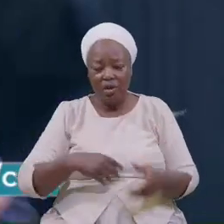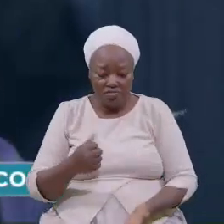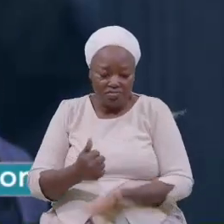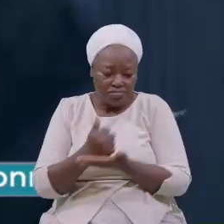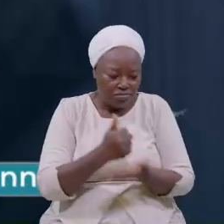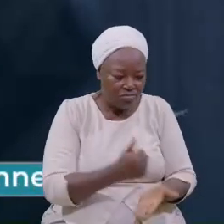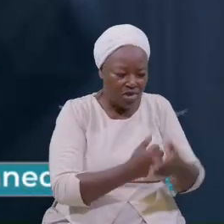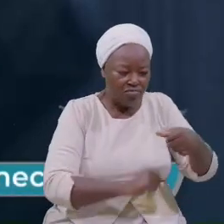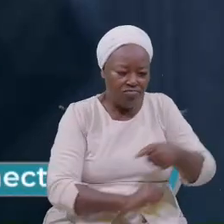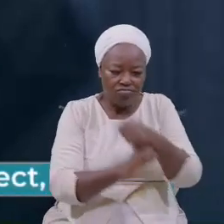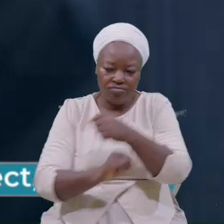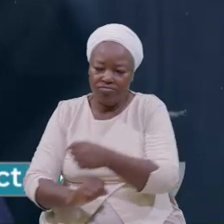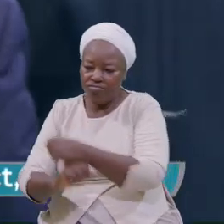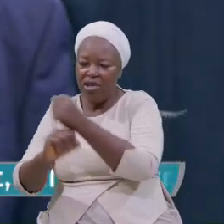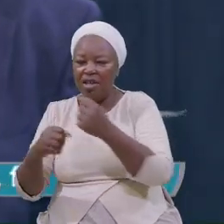of God.